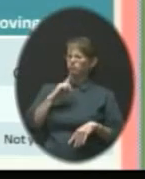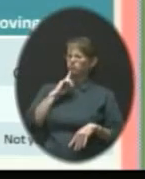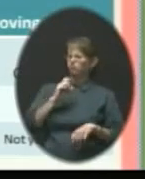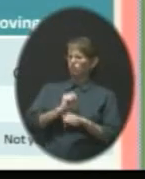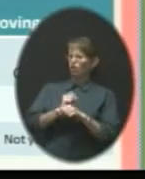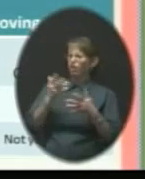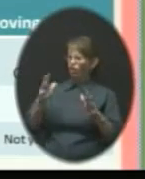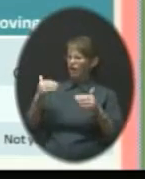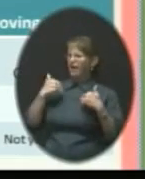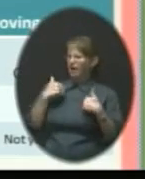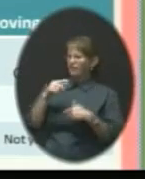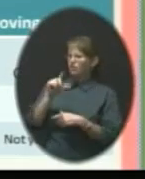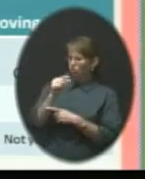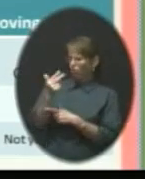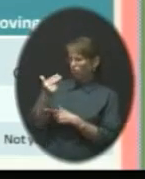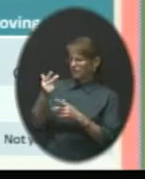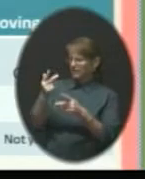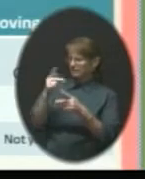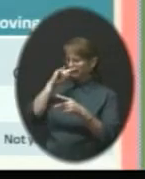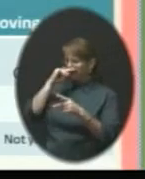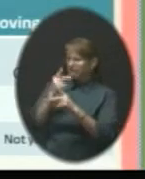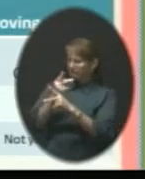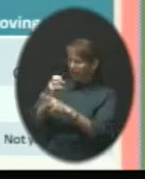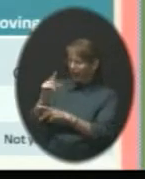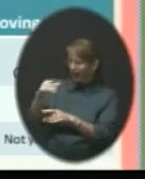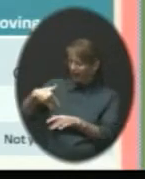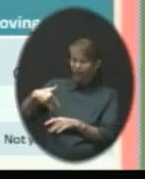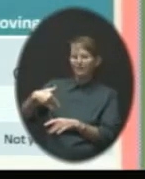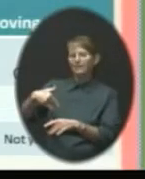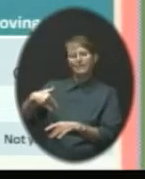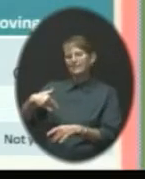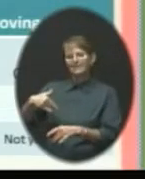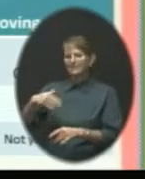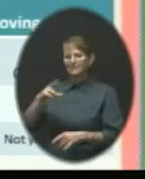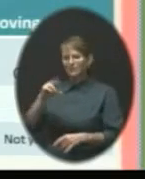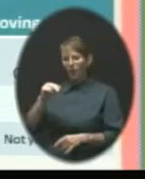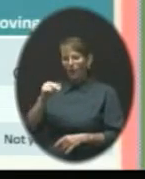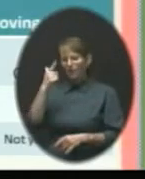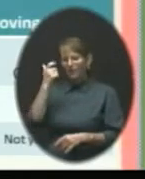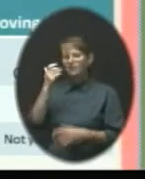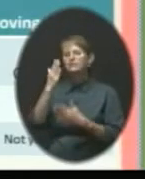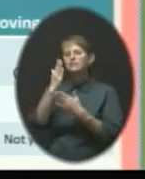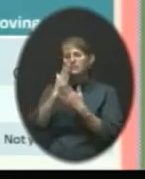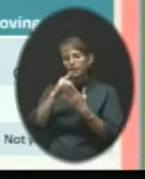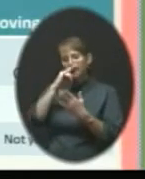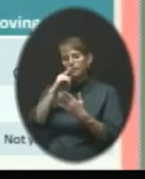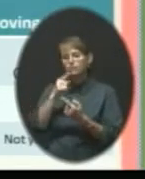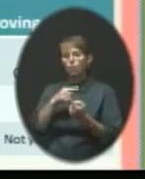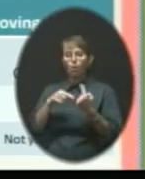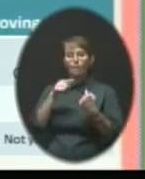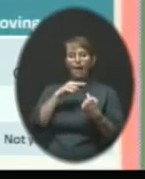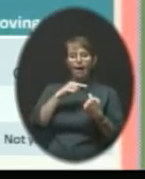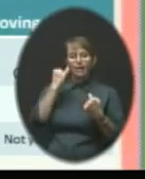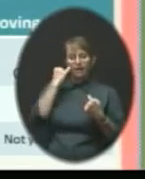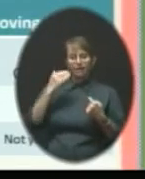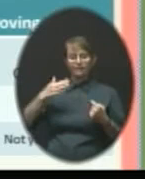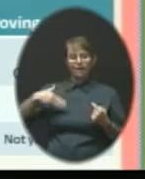those 2013 kids figured out by now. Well, they don't, because some kids go back and they finish, if they hadn't finished with the